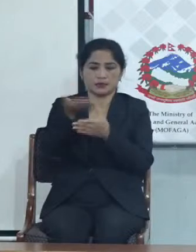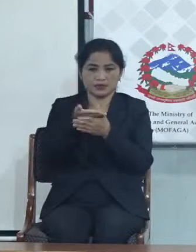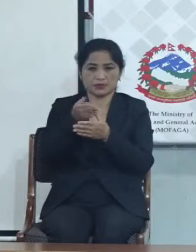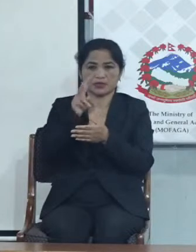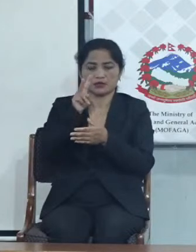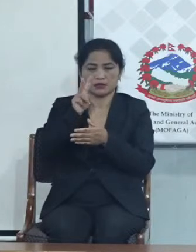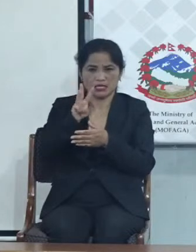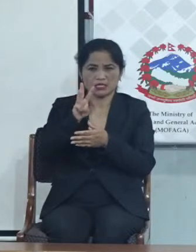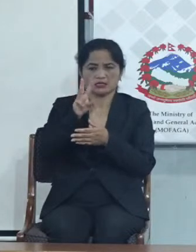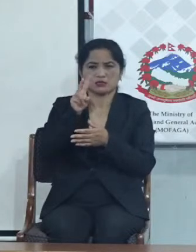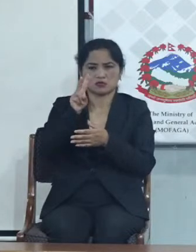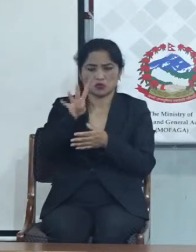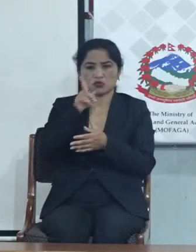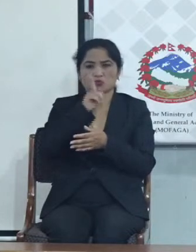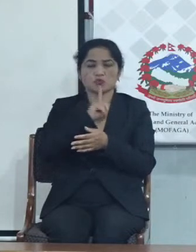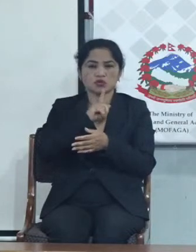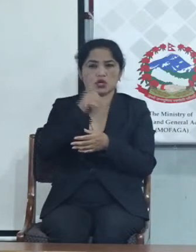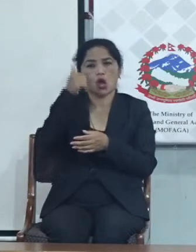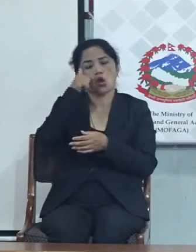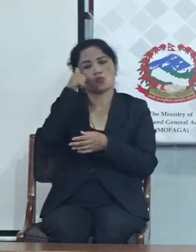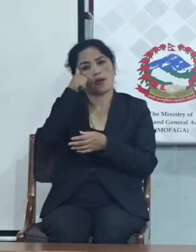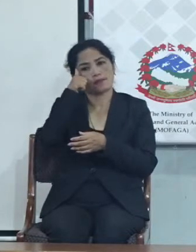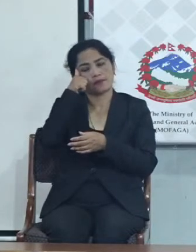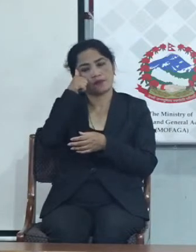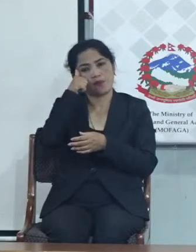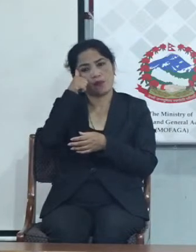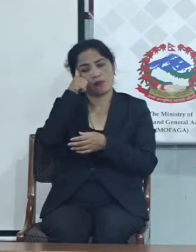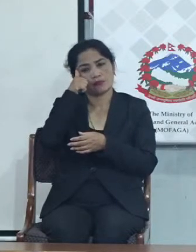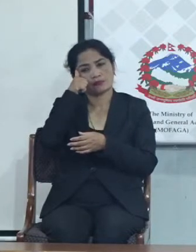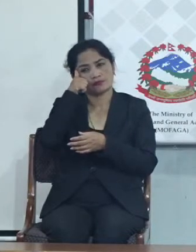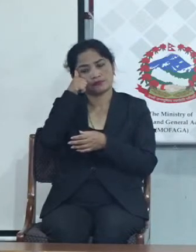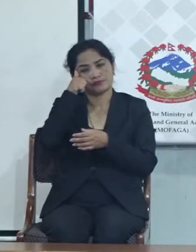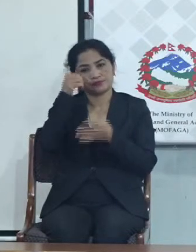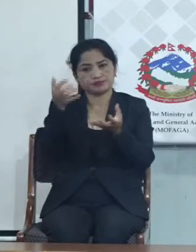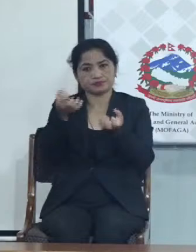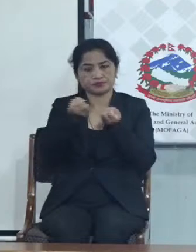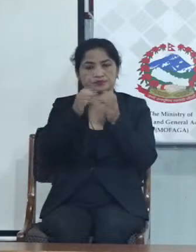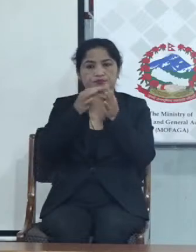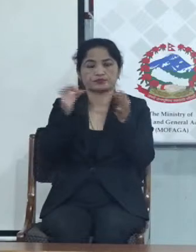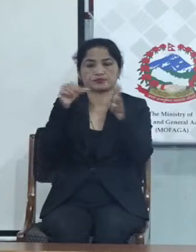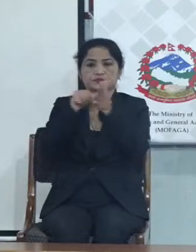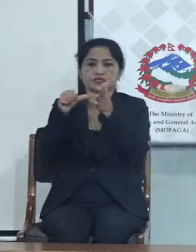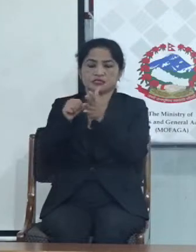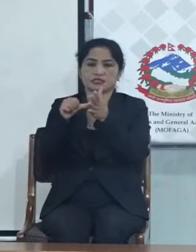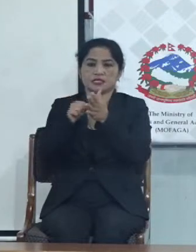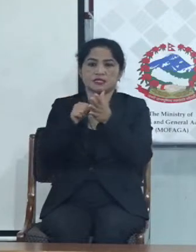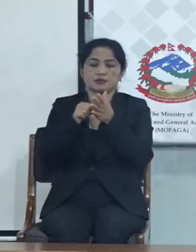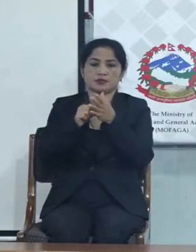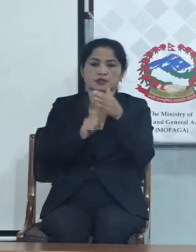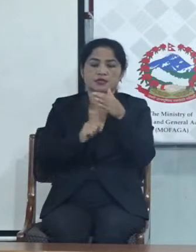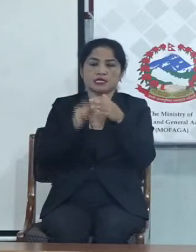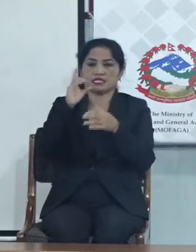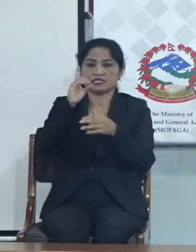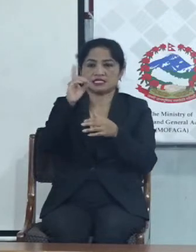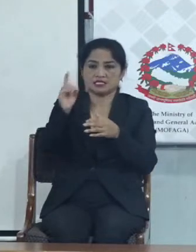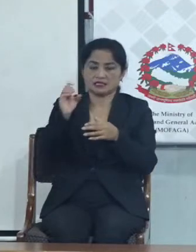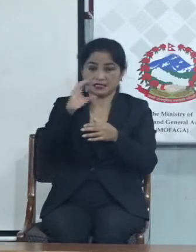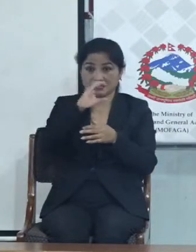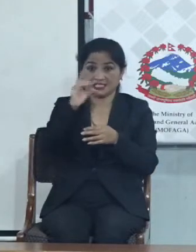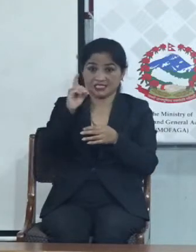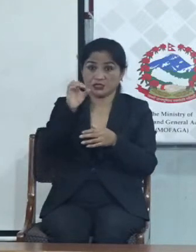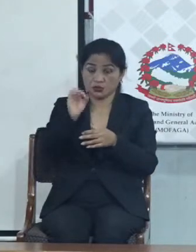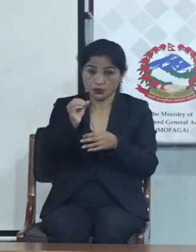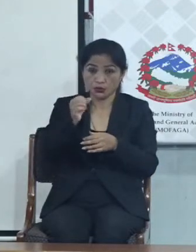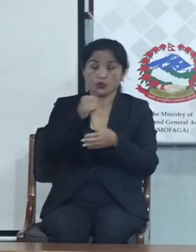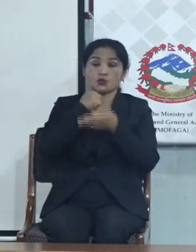the as a chief district officer, assistant deputy chief district officer, especially in the home affairs